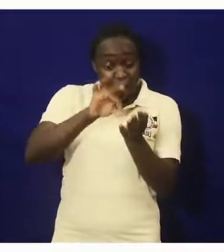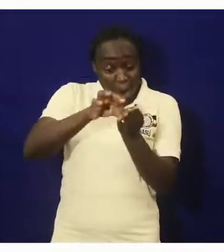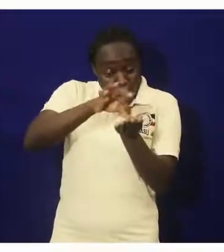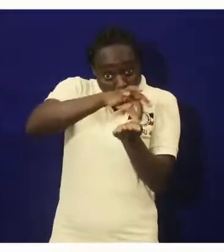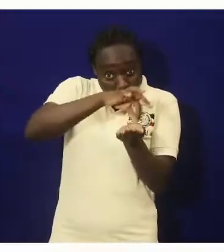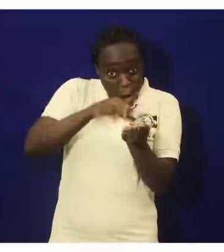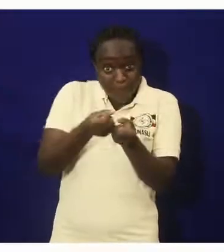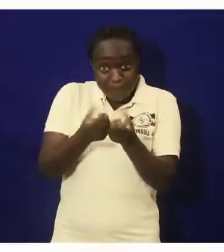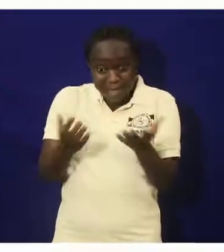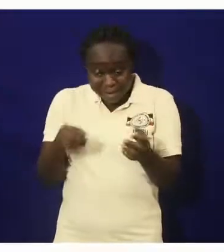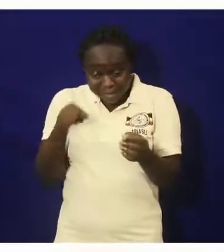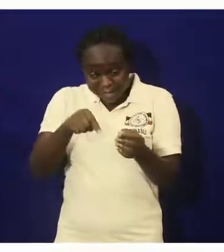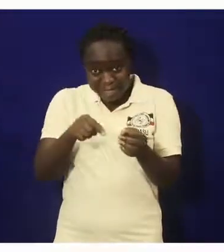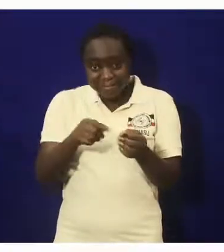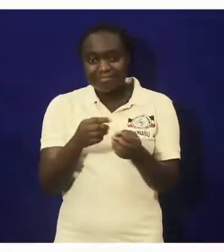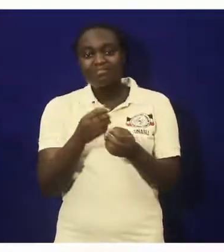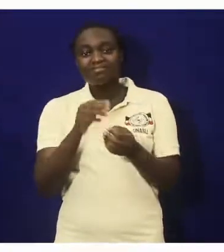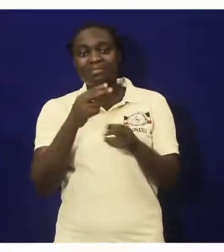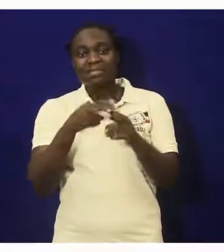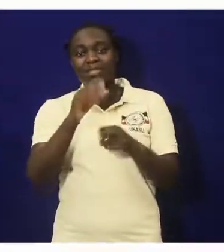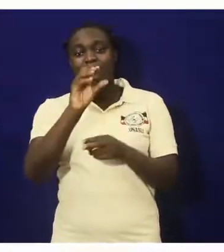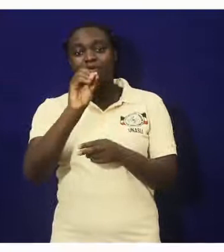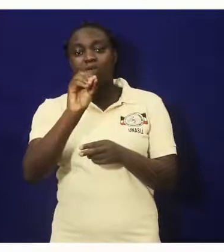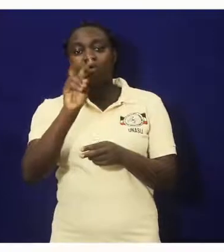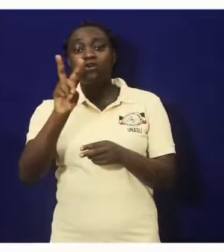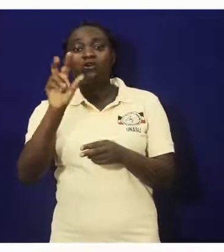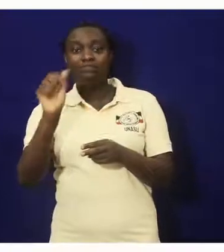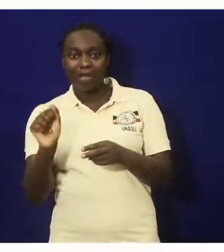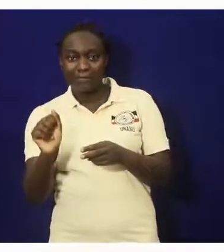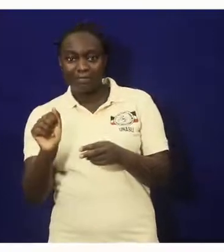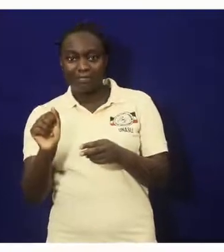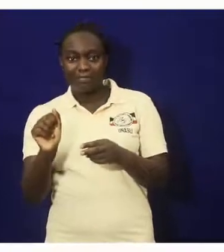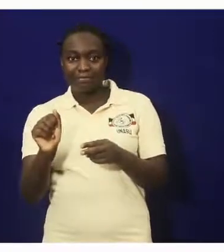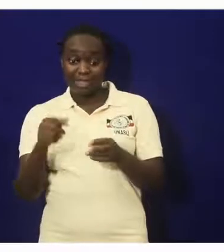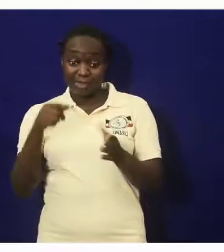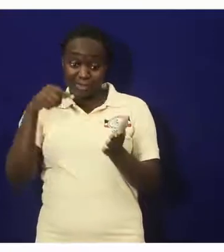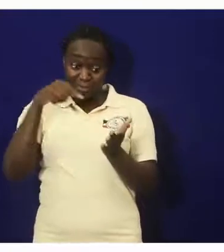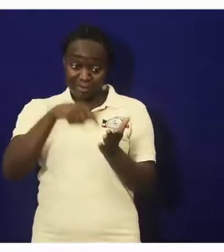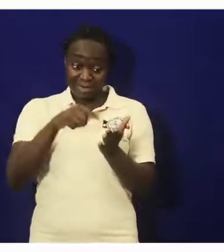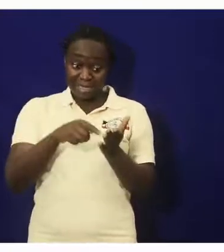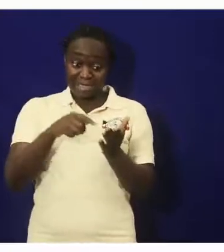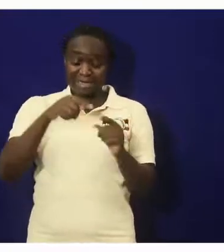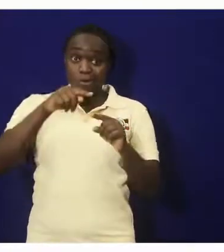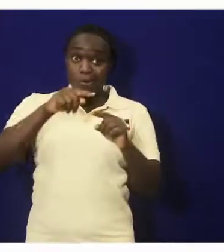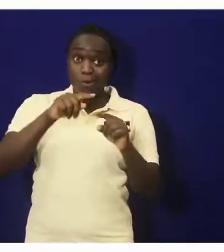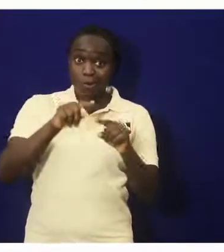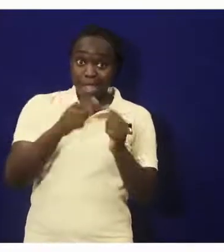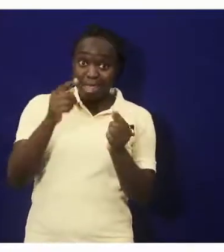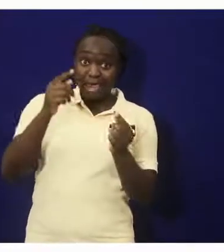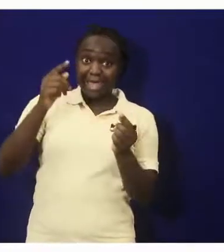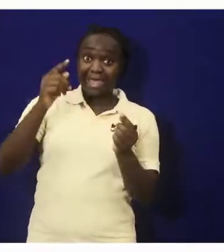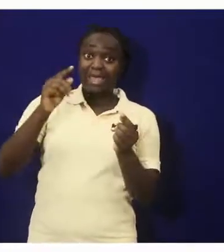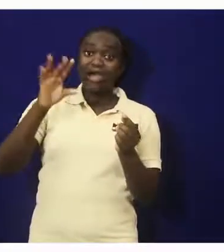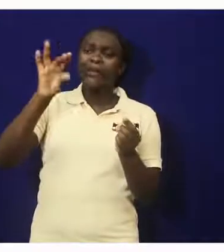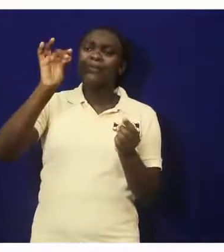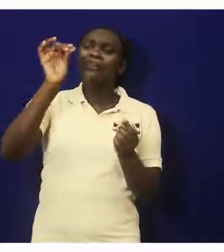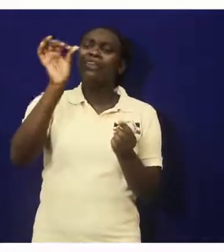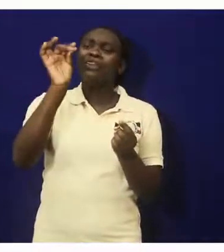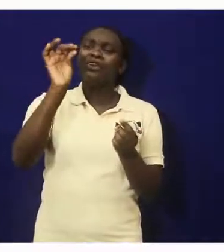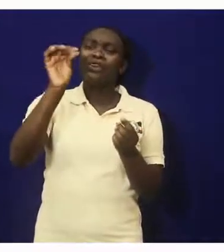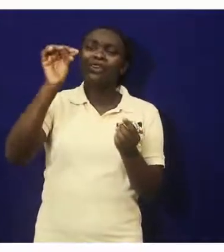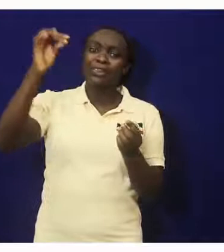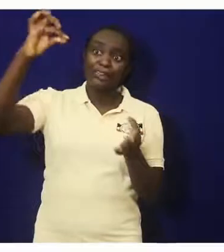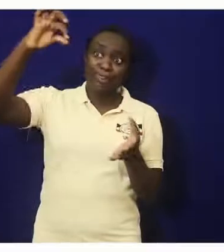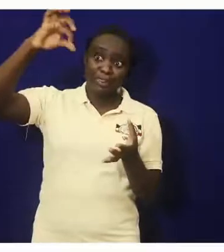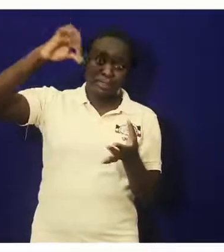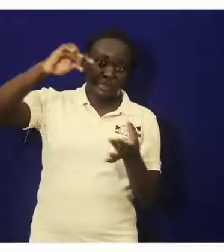fertilized, they turn into seeds. When ova are fertilized,